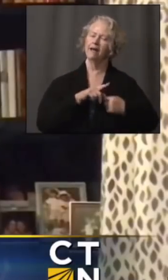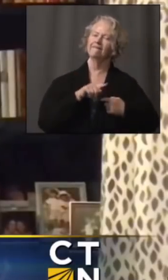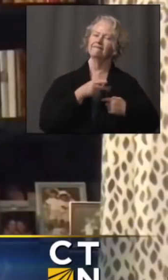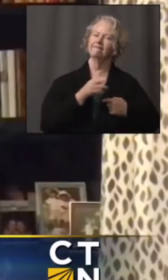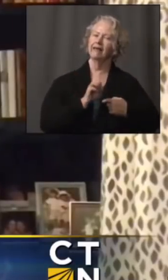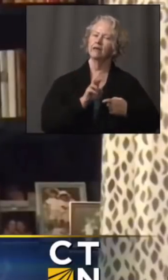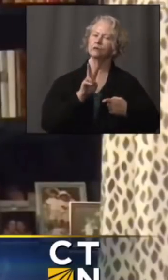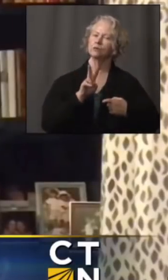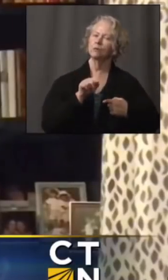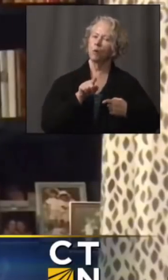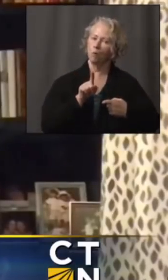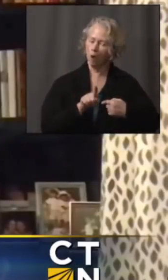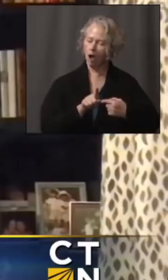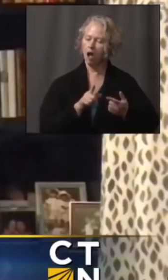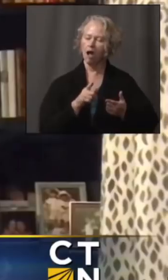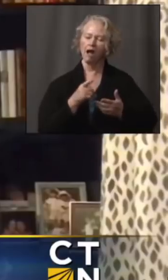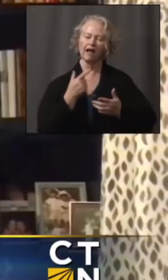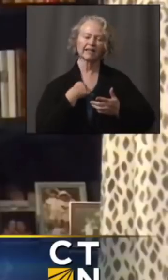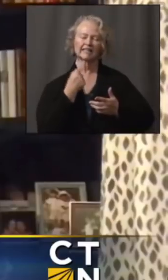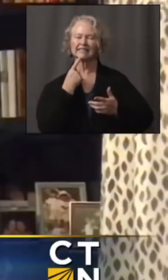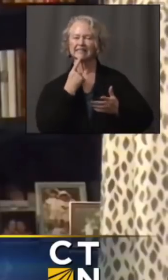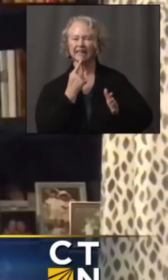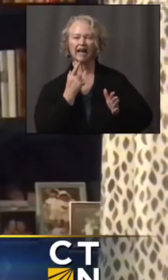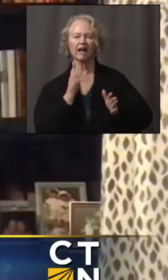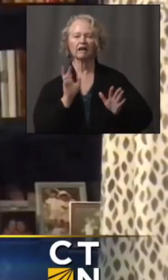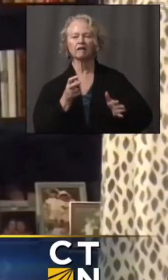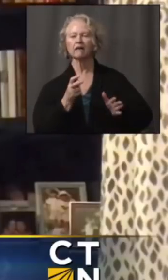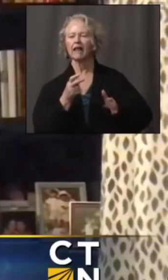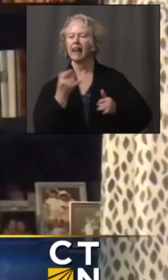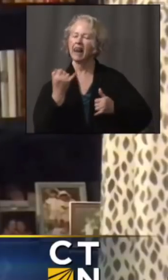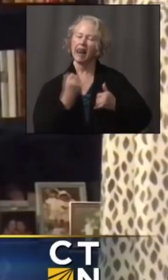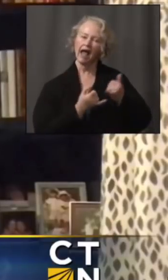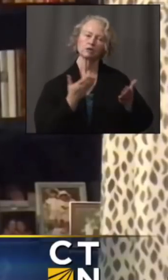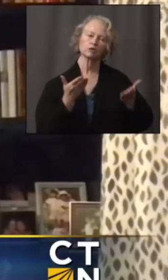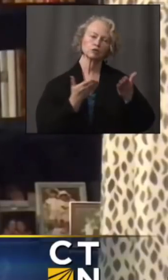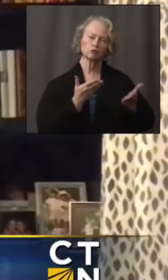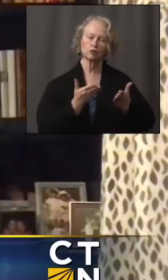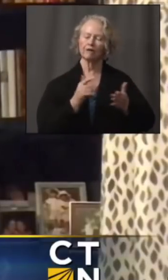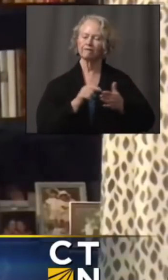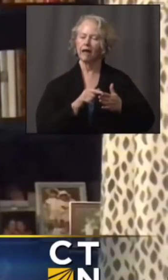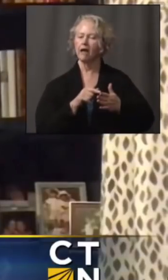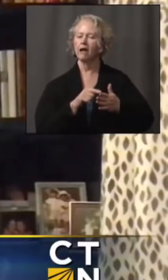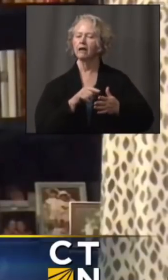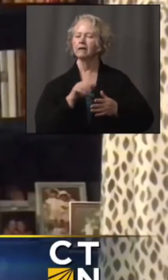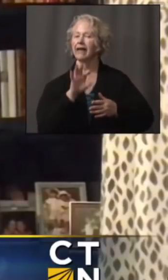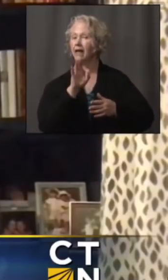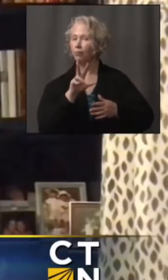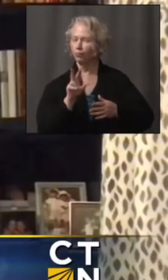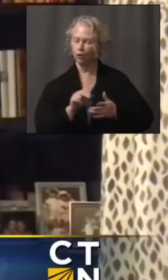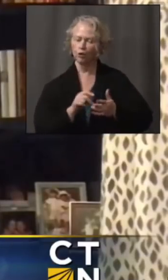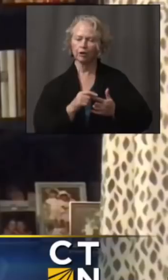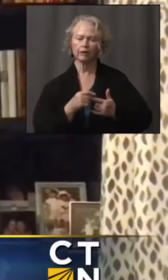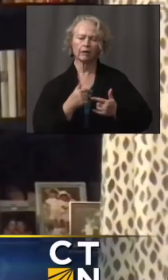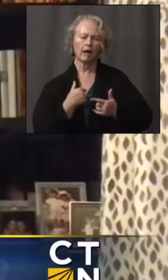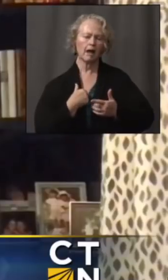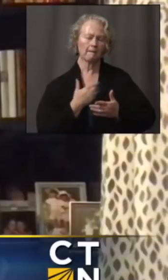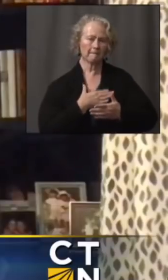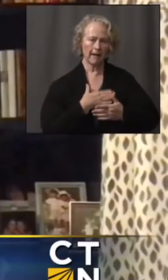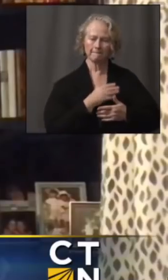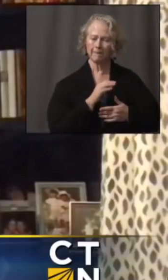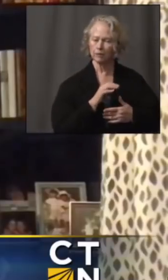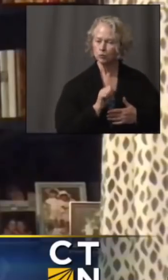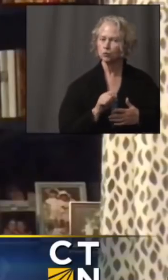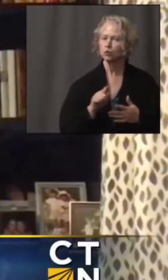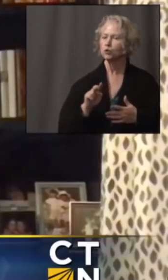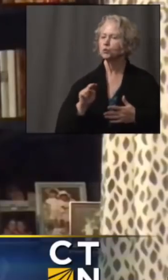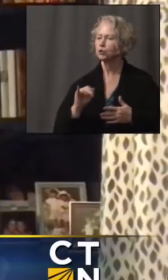the 9:30 last serve. We did that with Massachusetts. I'm really pleased that New York and New Jersey and Rhode Island have followed on. I